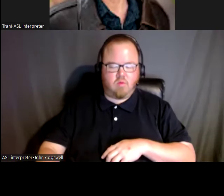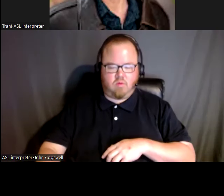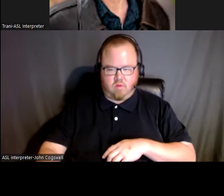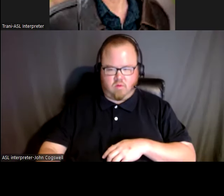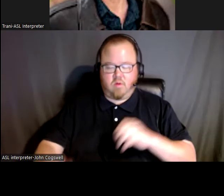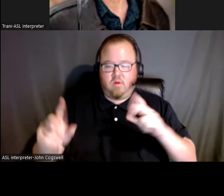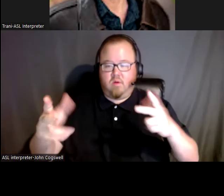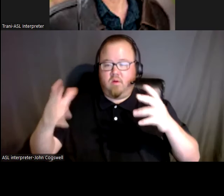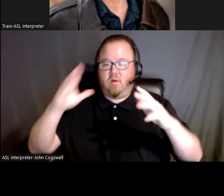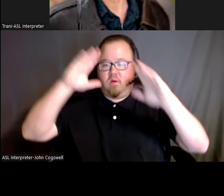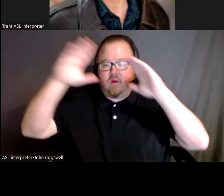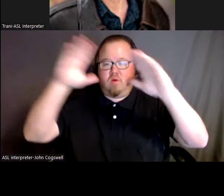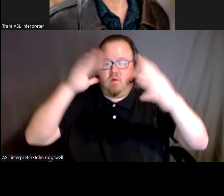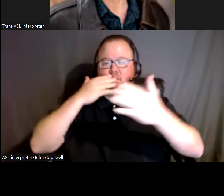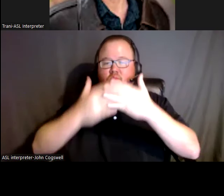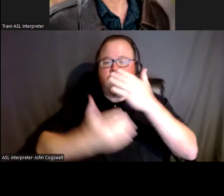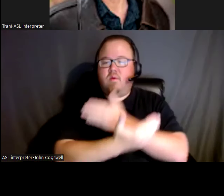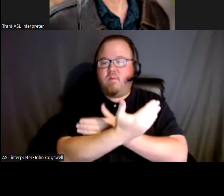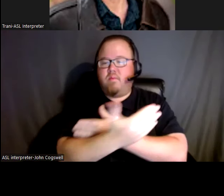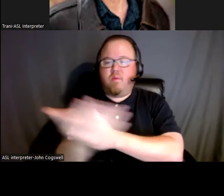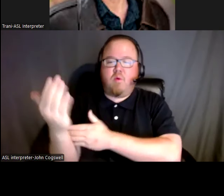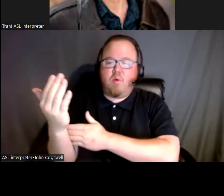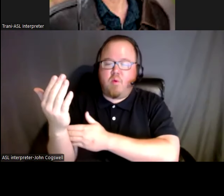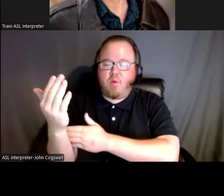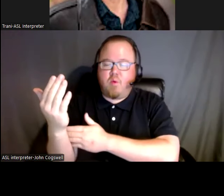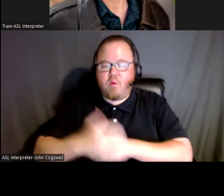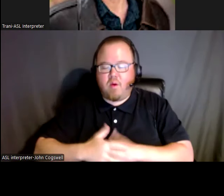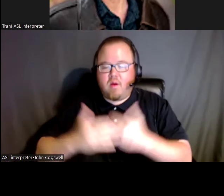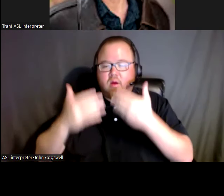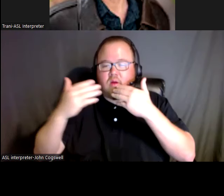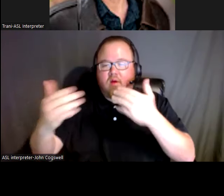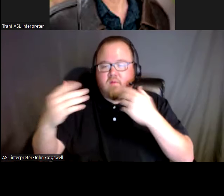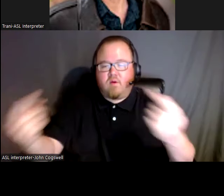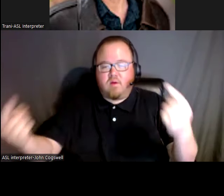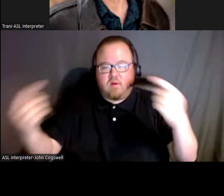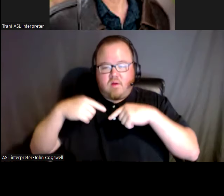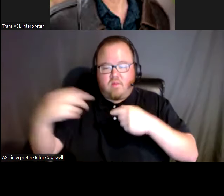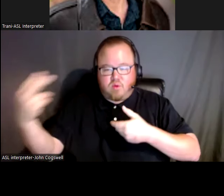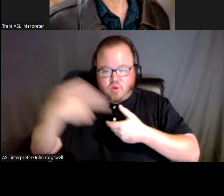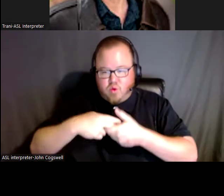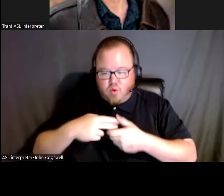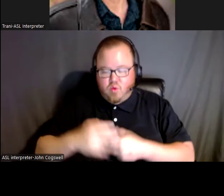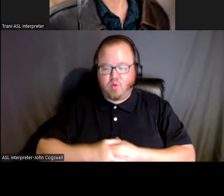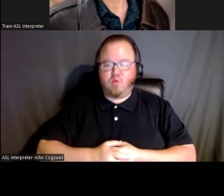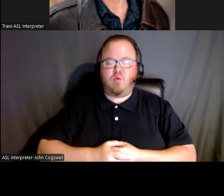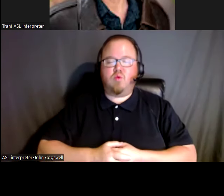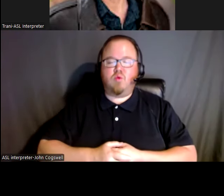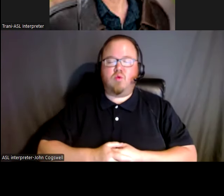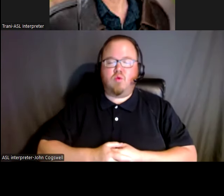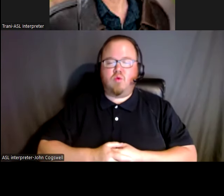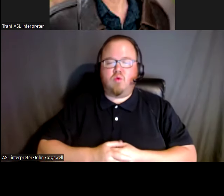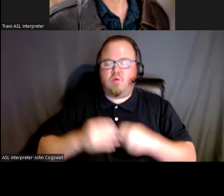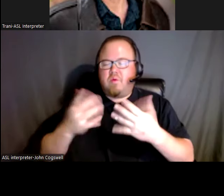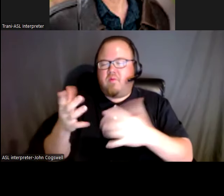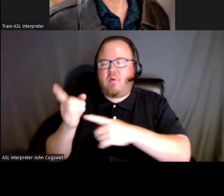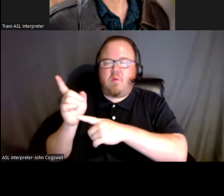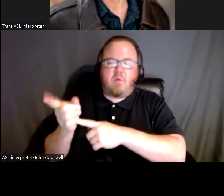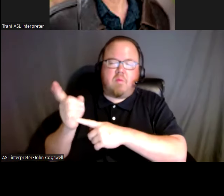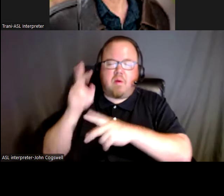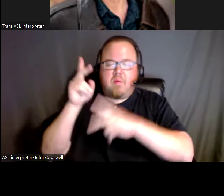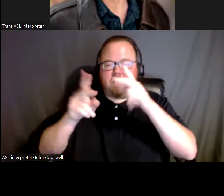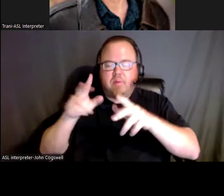Okay, well, good morning, everyone. Thank you so much for joining us. We are going to just give it a minute for folks